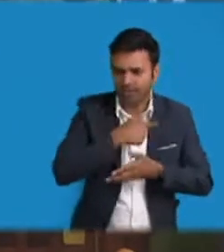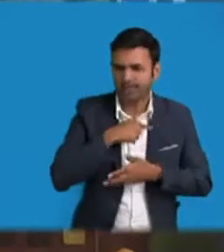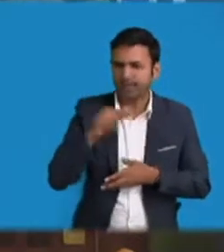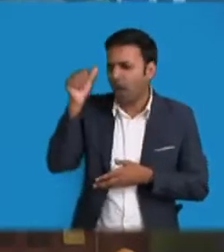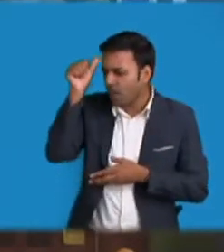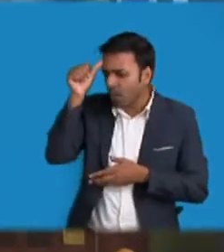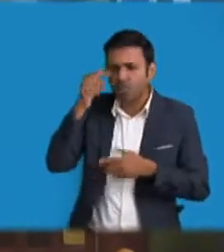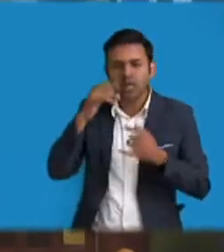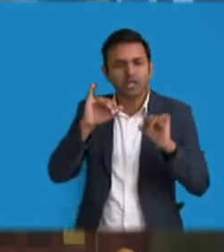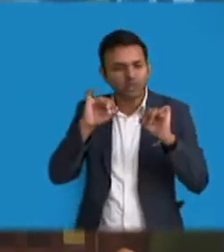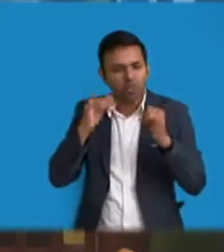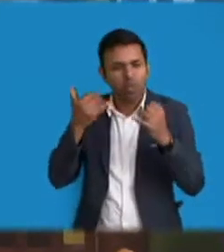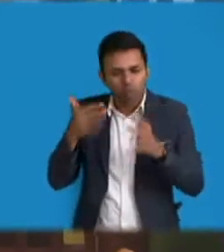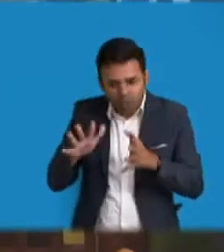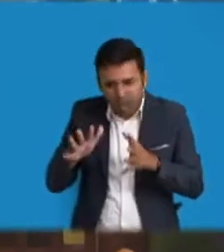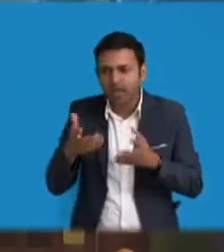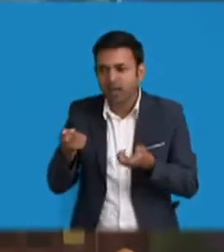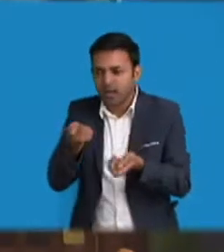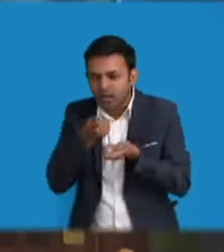them back.